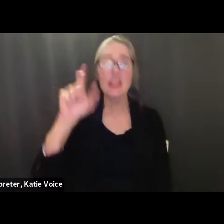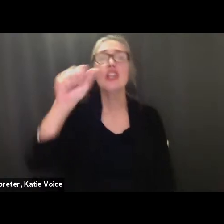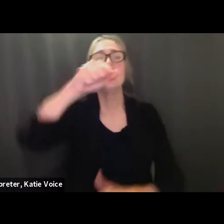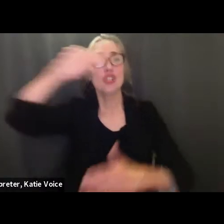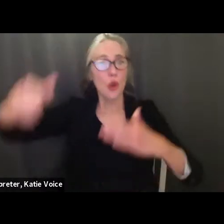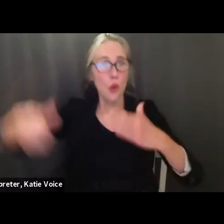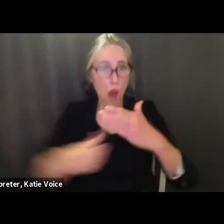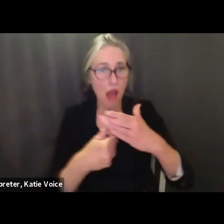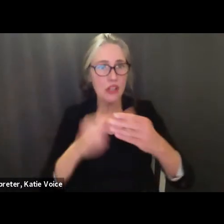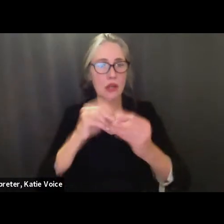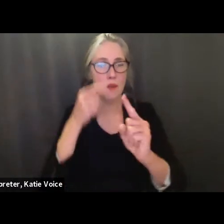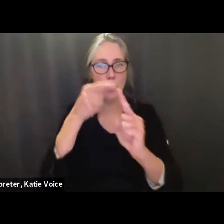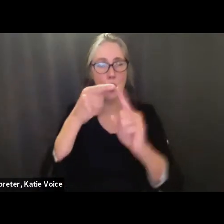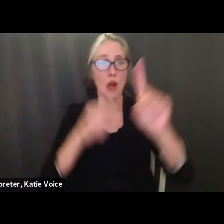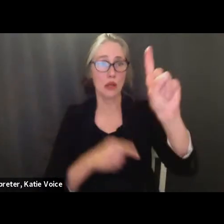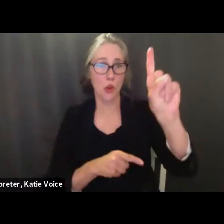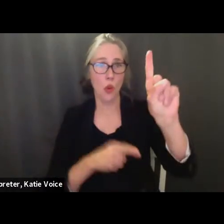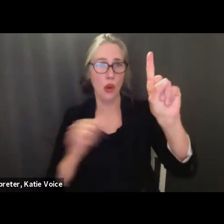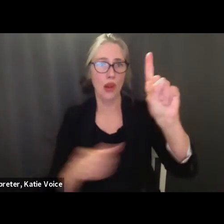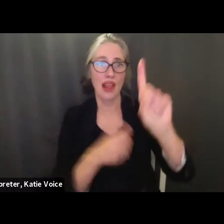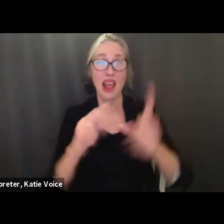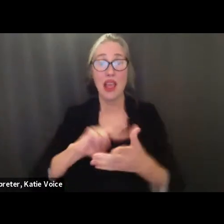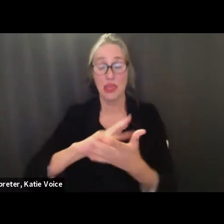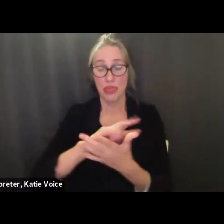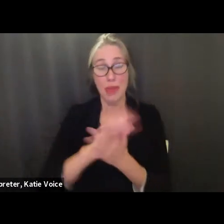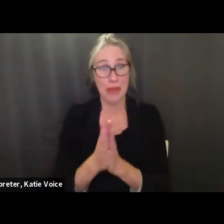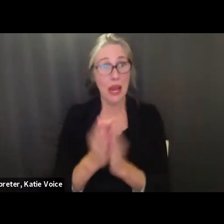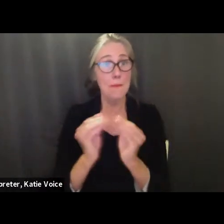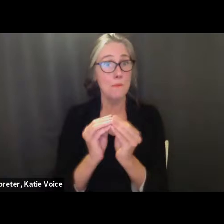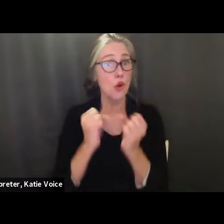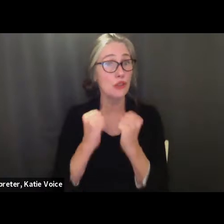I think that it makes them stronger to do that.